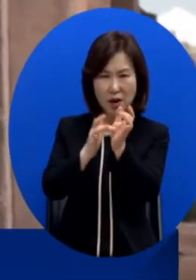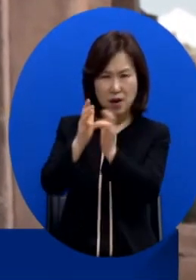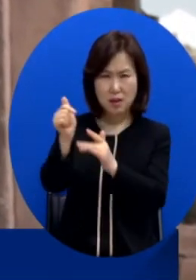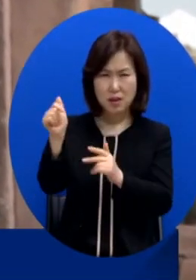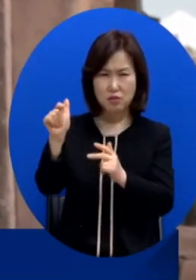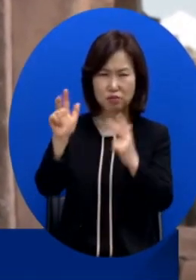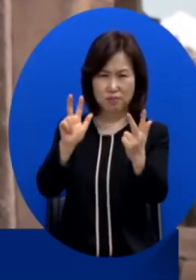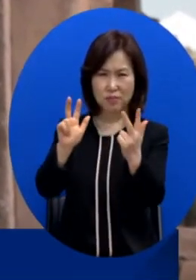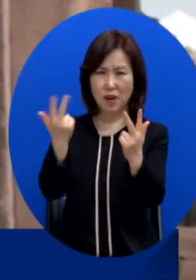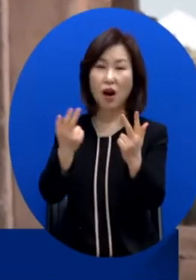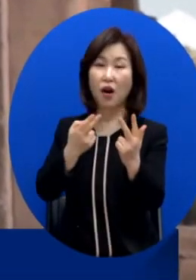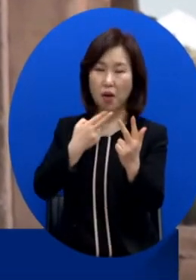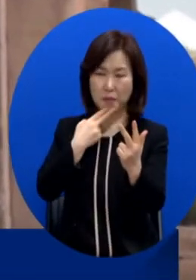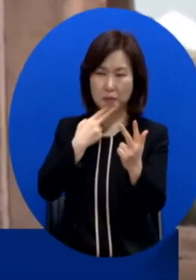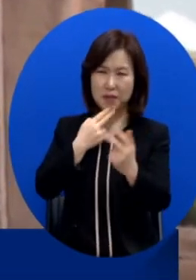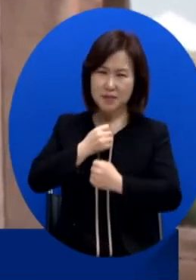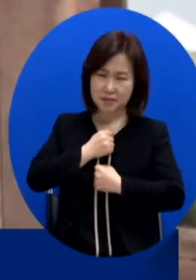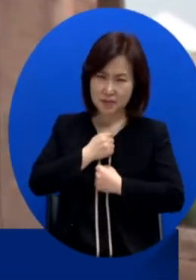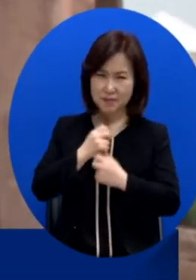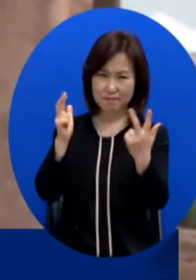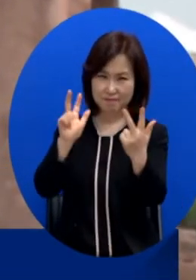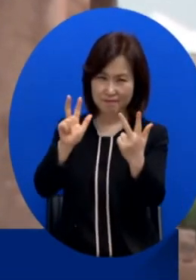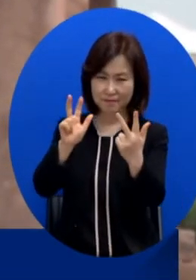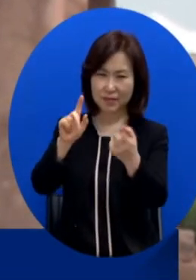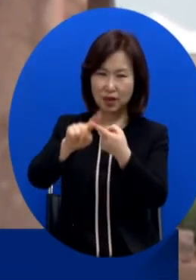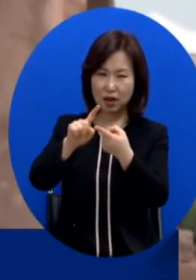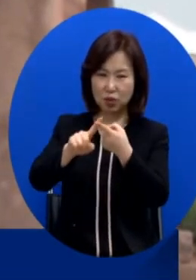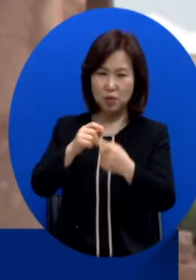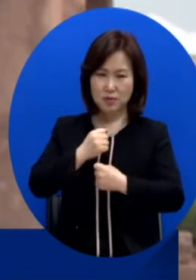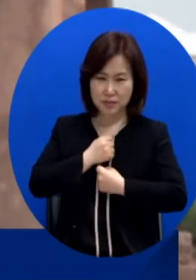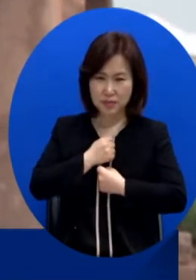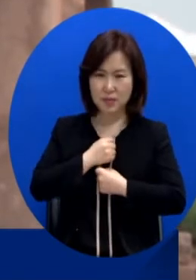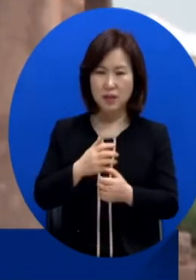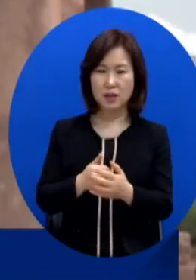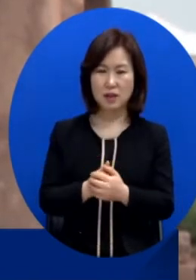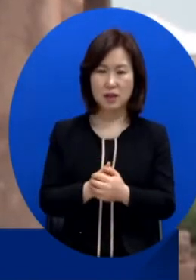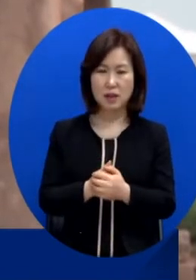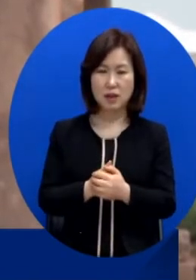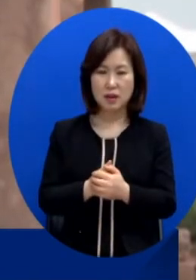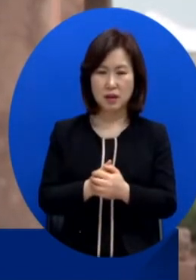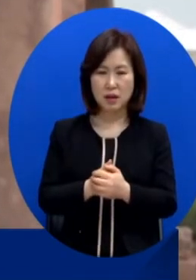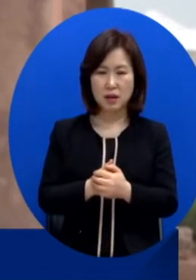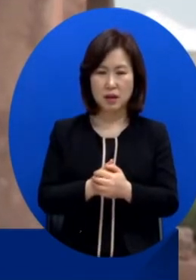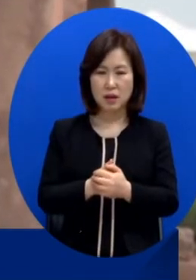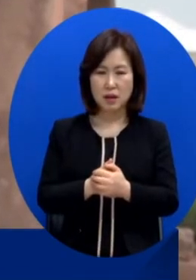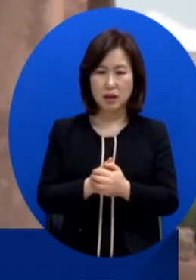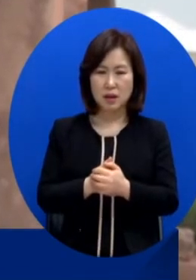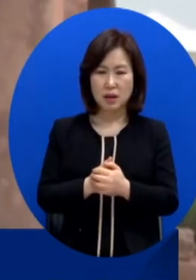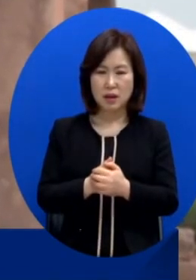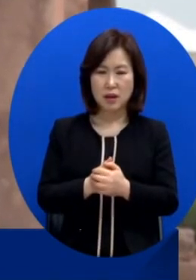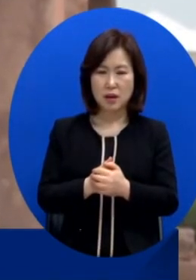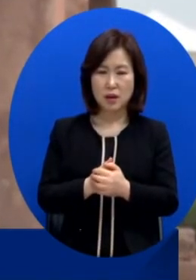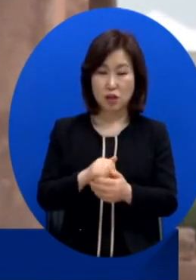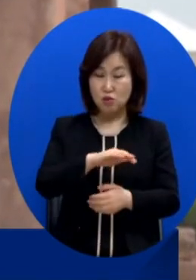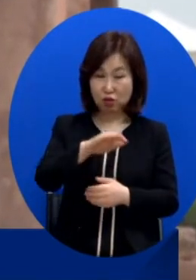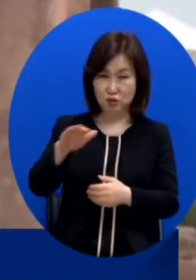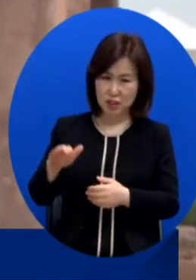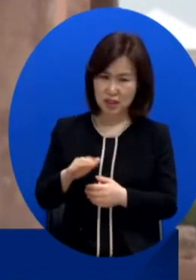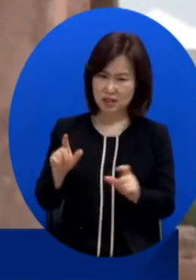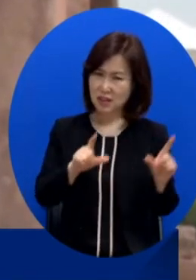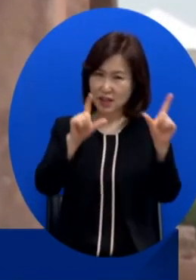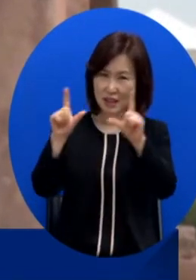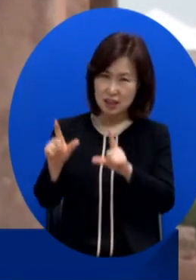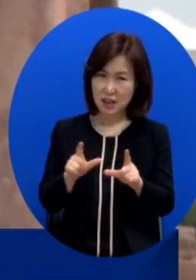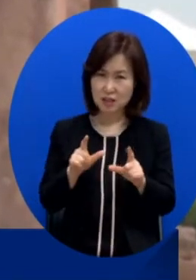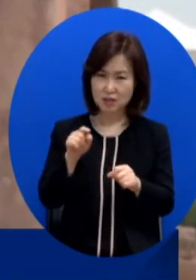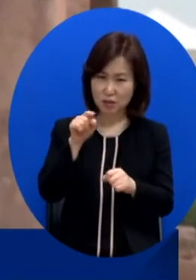hearts. That none of us, by his grace, we are not going to denounce Christ. For us to live is